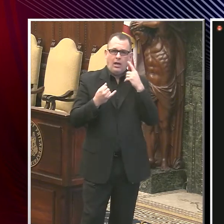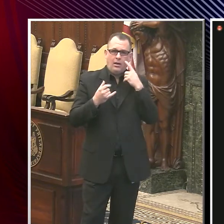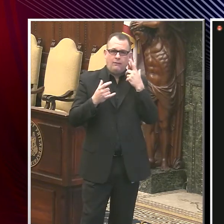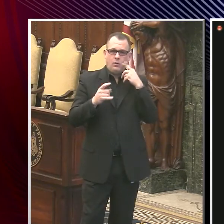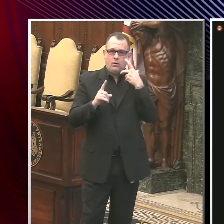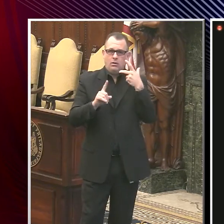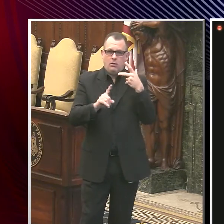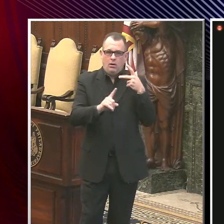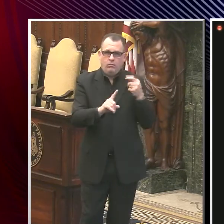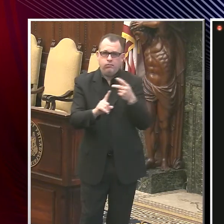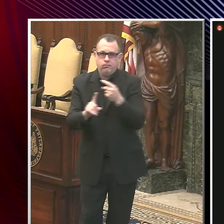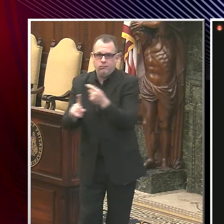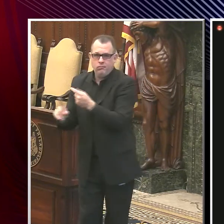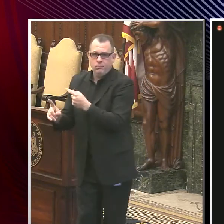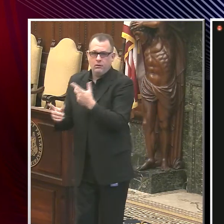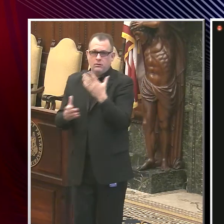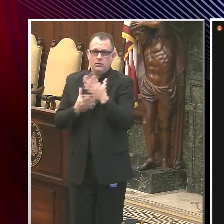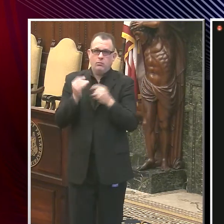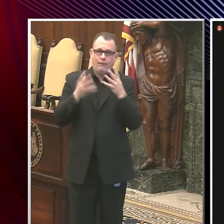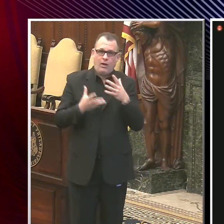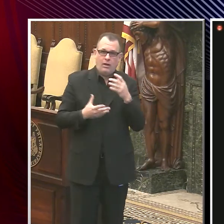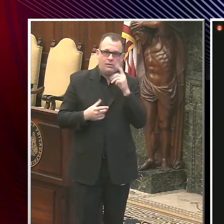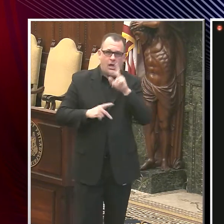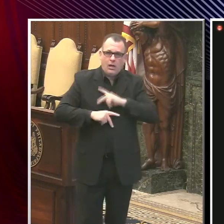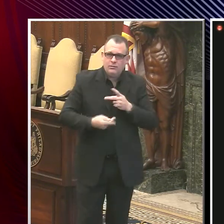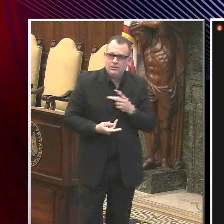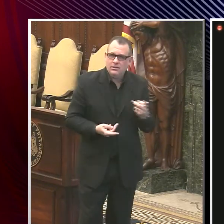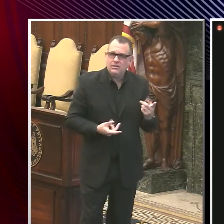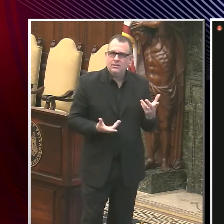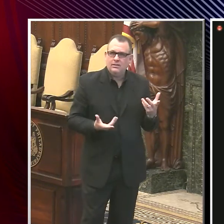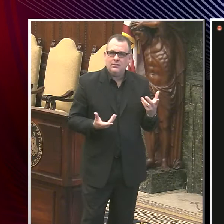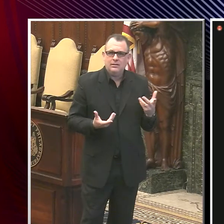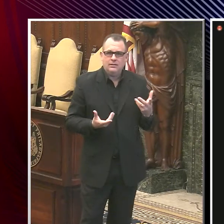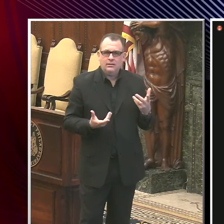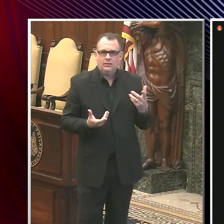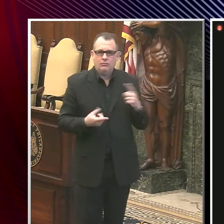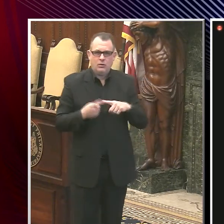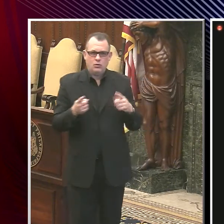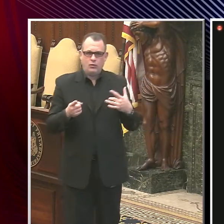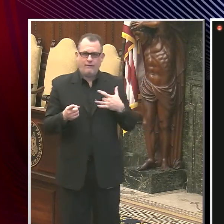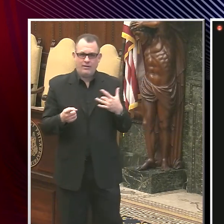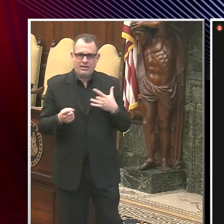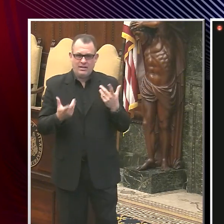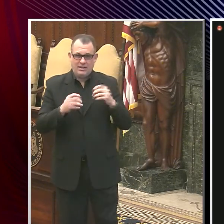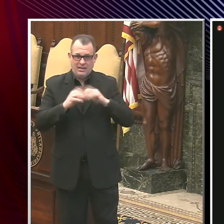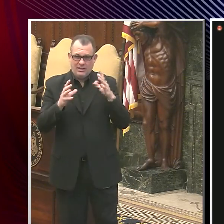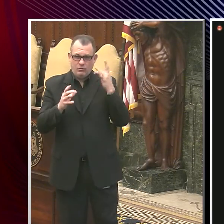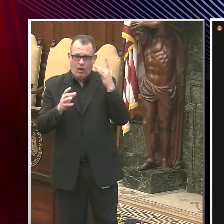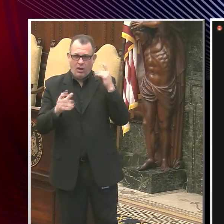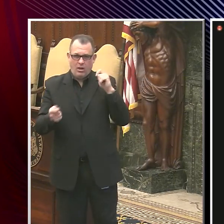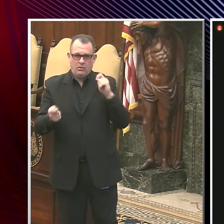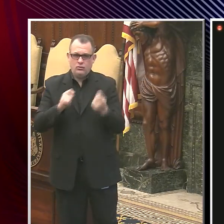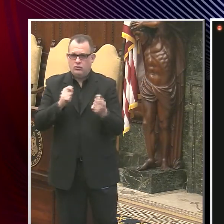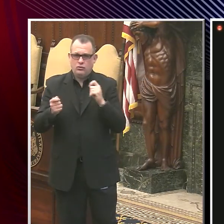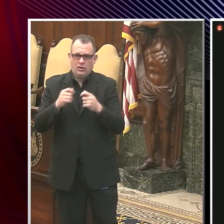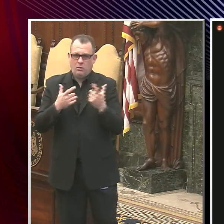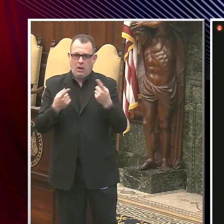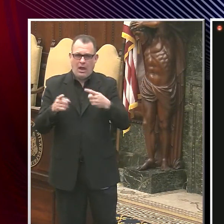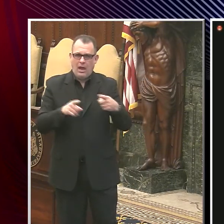some providers who are upset about this, feel like they're wasting some vaccine. Do you have any clarification on why this change was made?